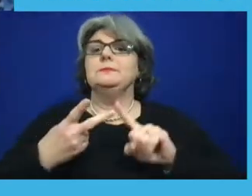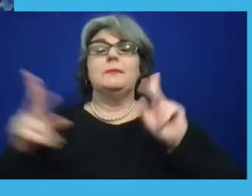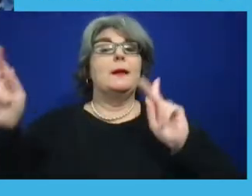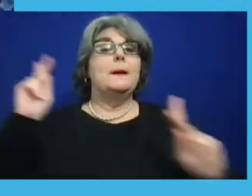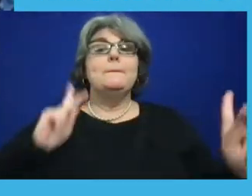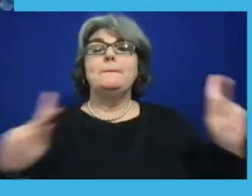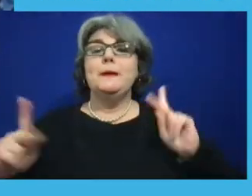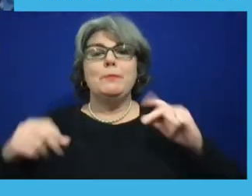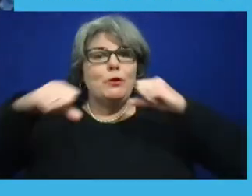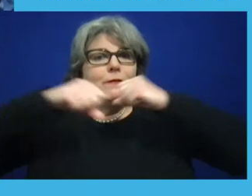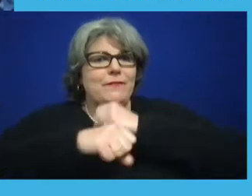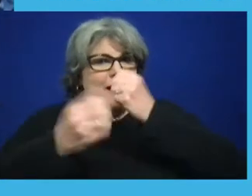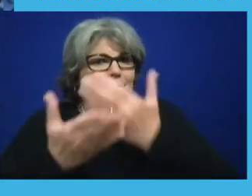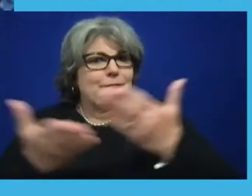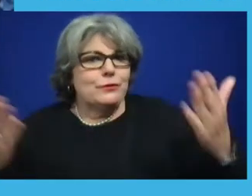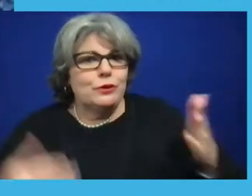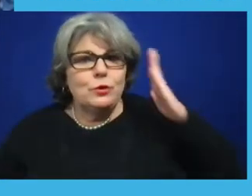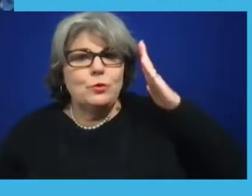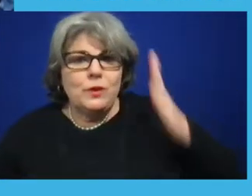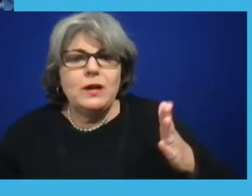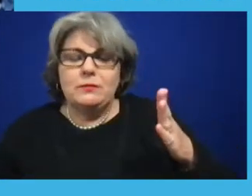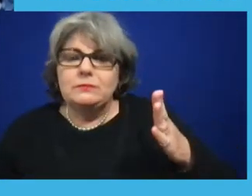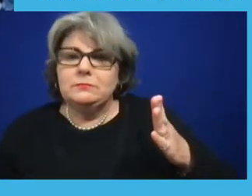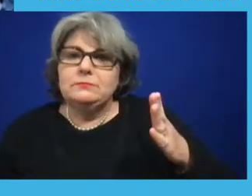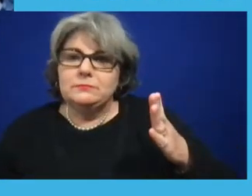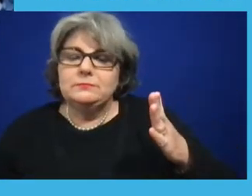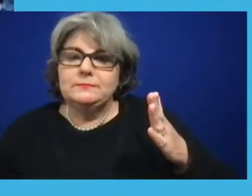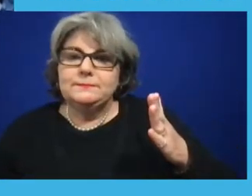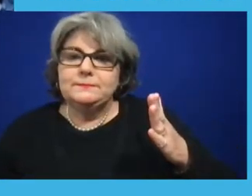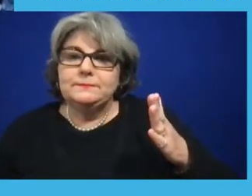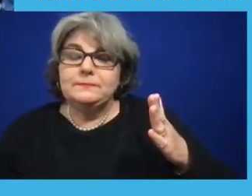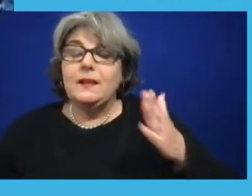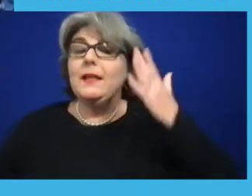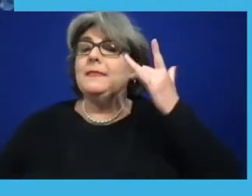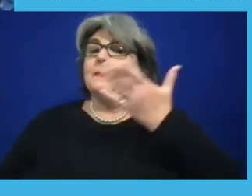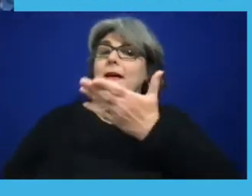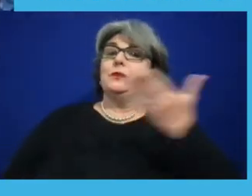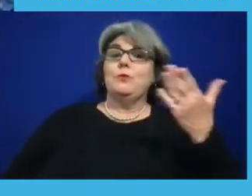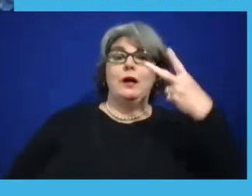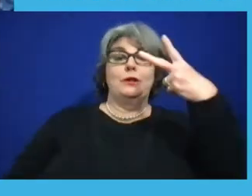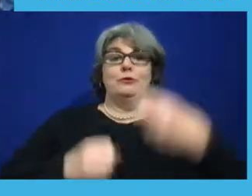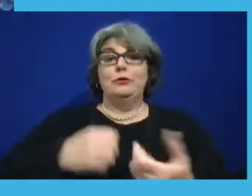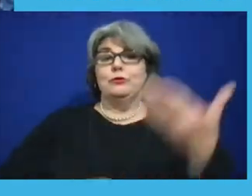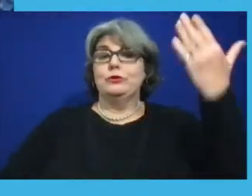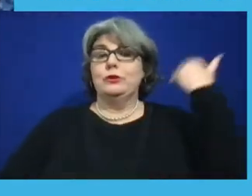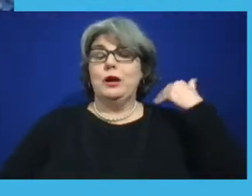will struggle alongside you, people who will fight for you.